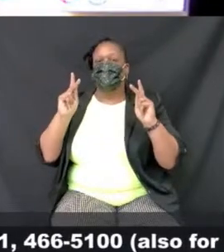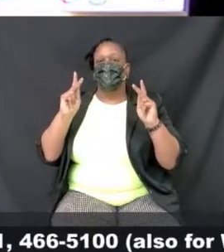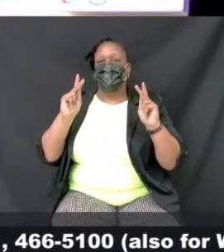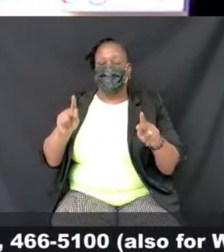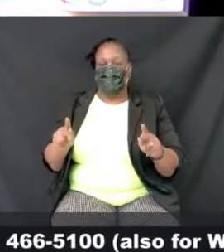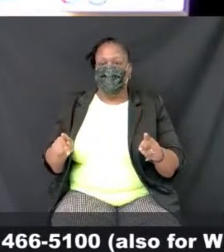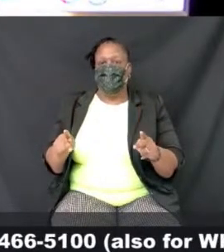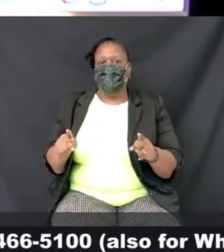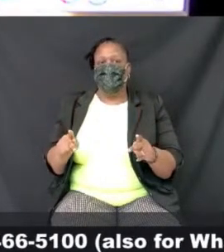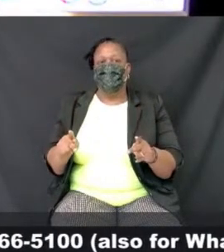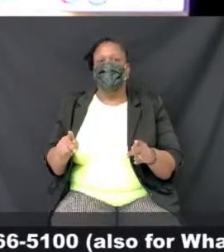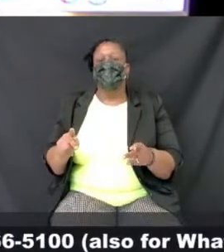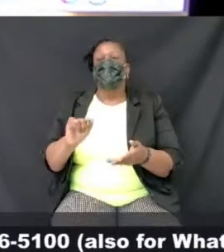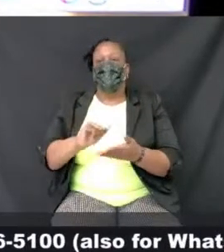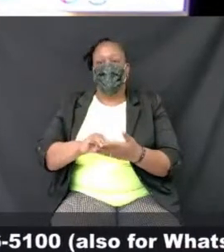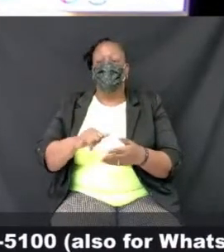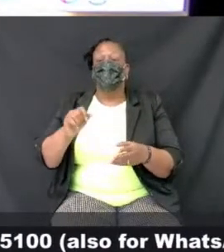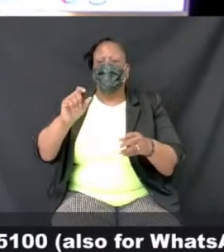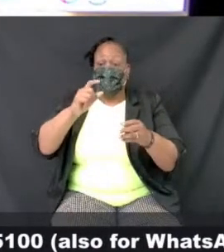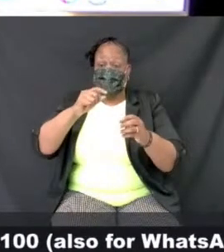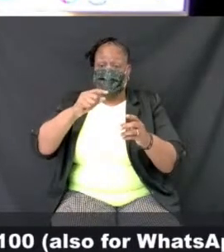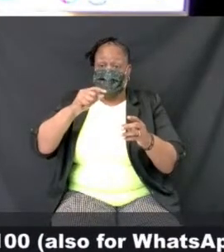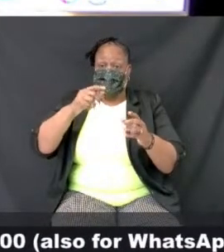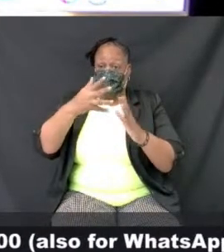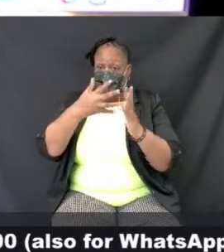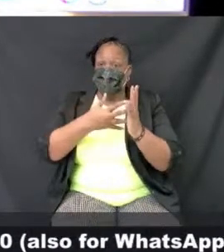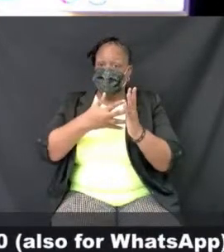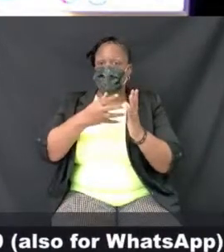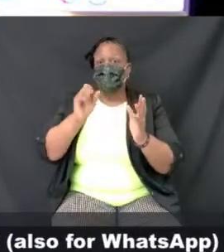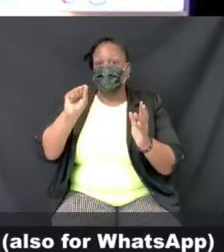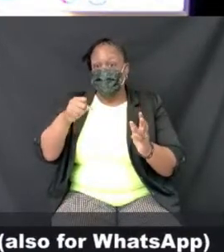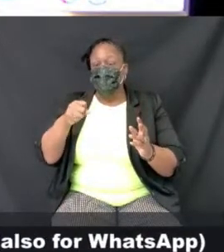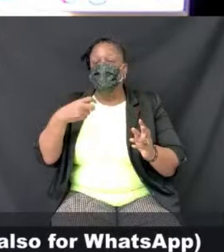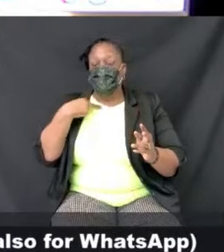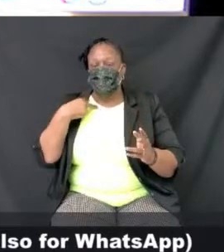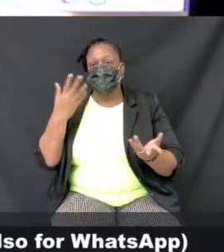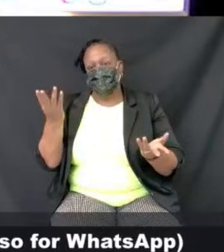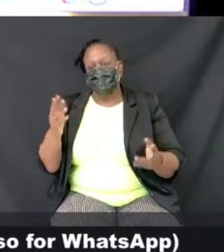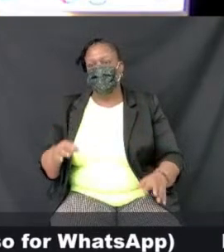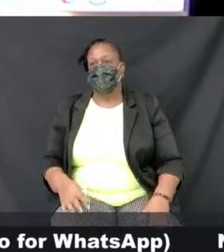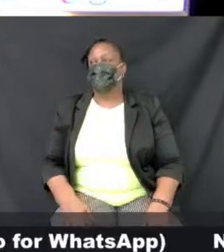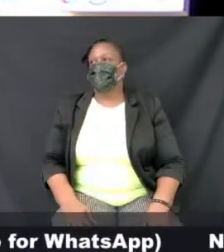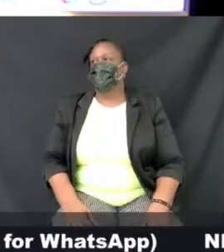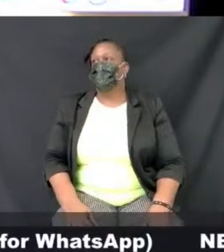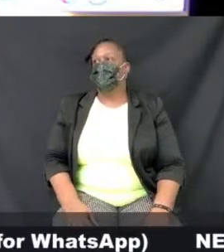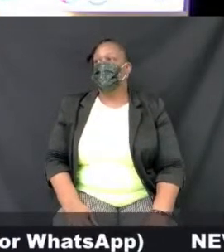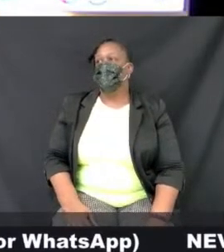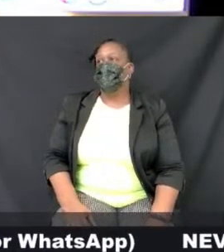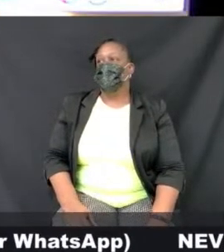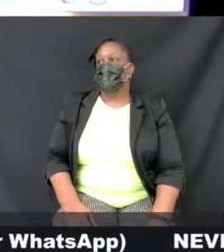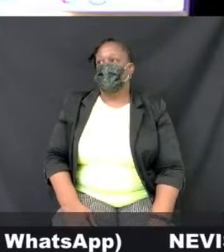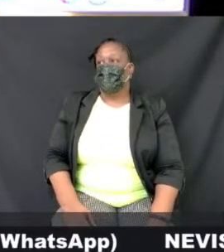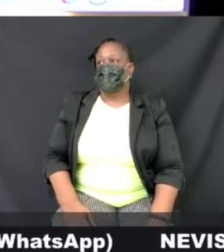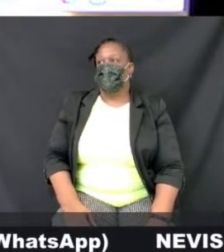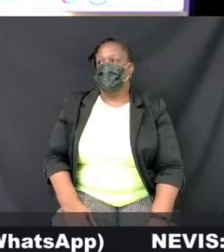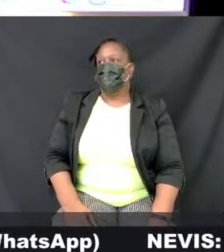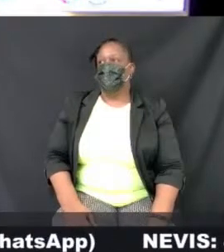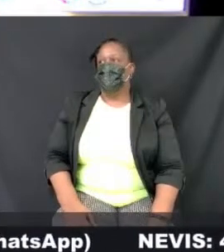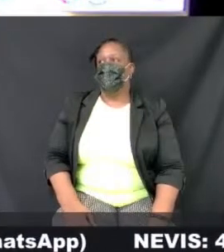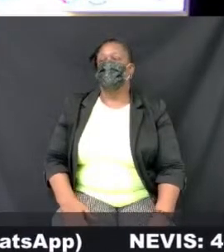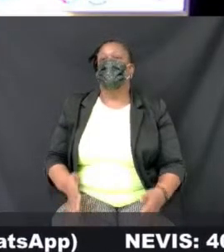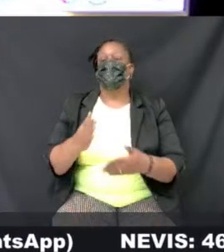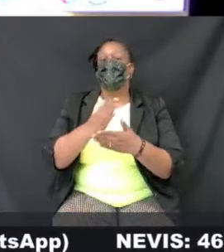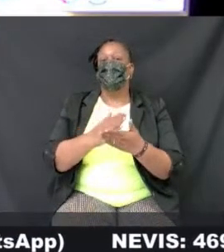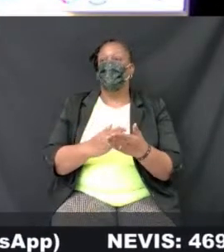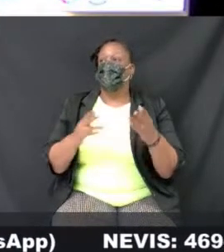But lastly, I want to mention that the positive cases in our community, in